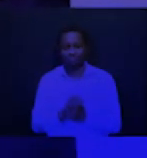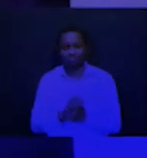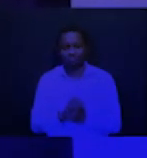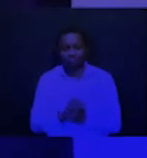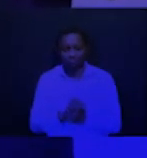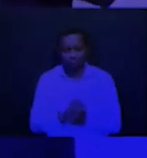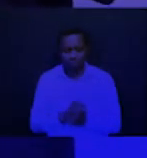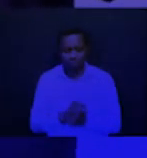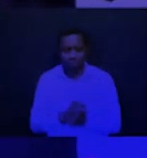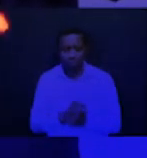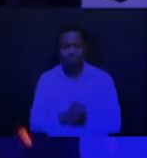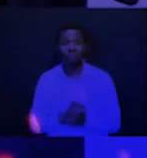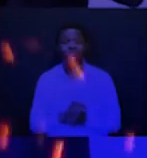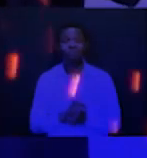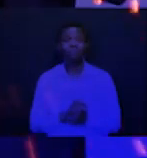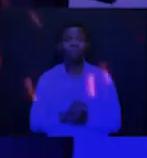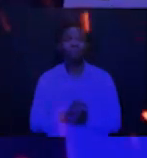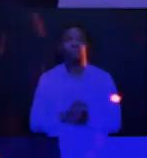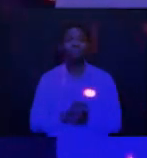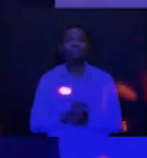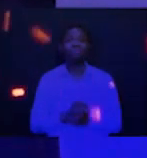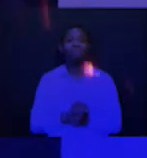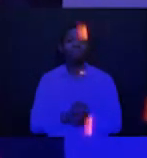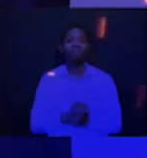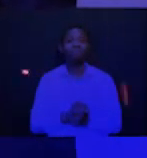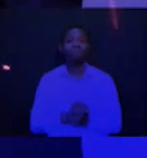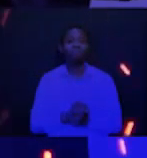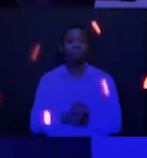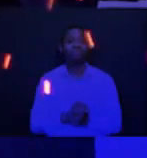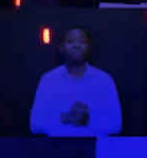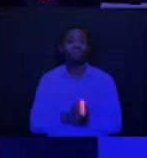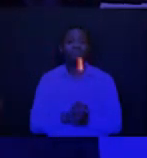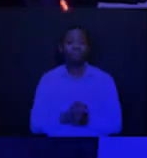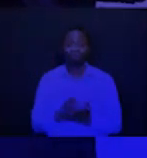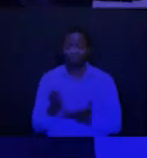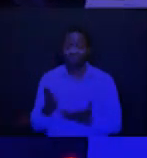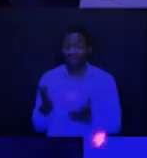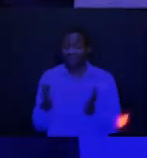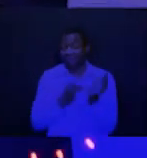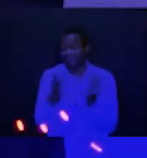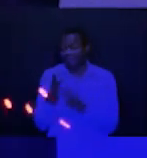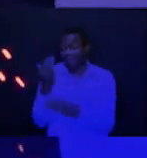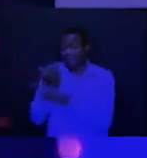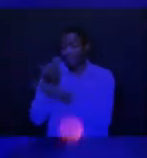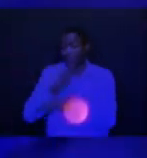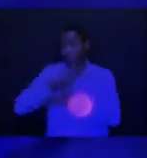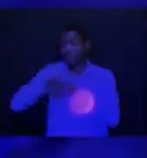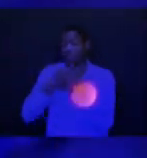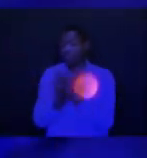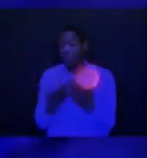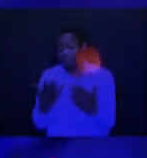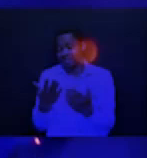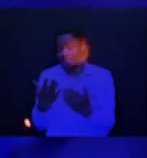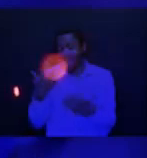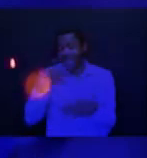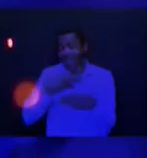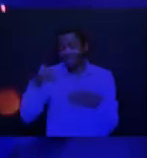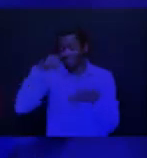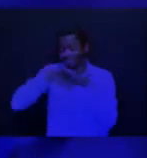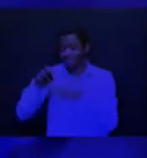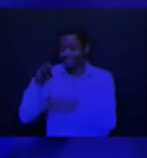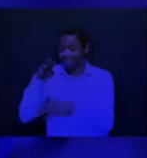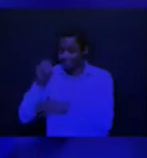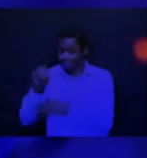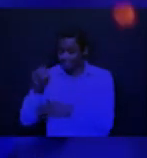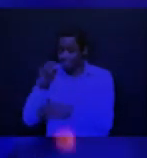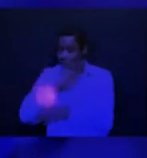boy, now a bomber. He is before all things, and in him all things hold together. Or no,